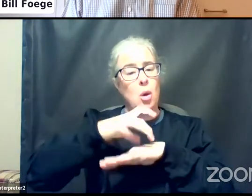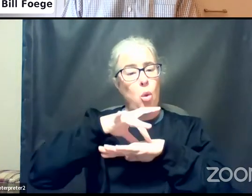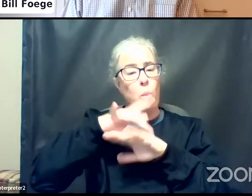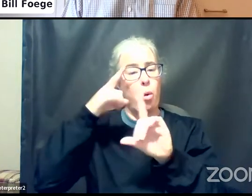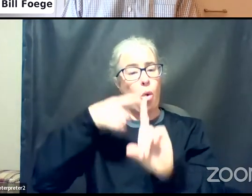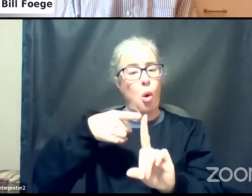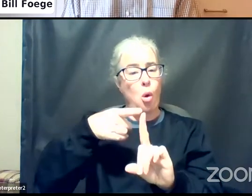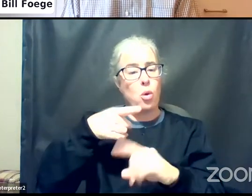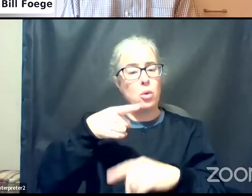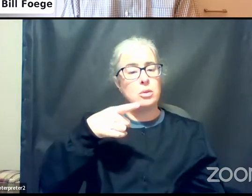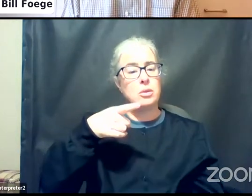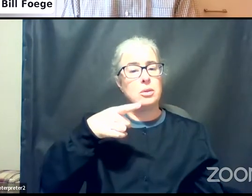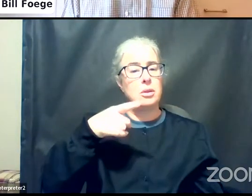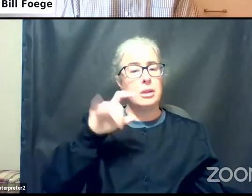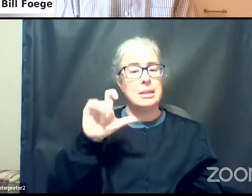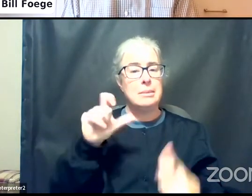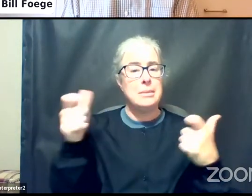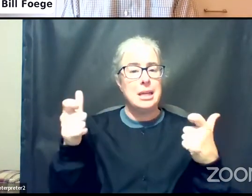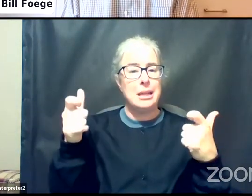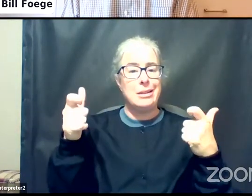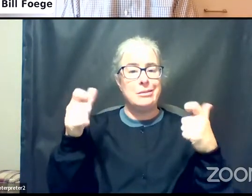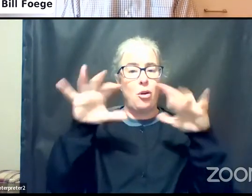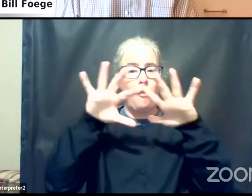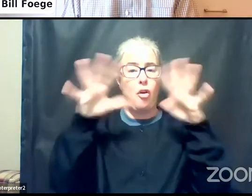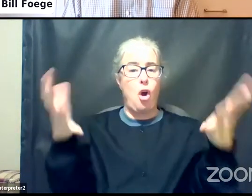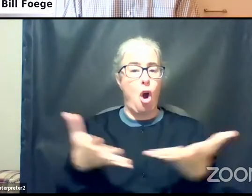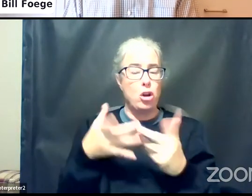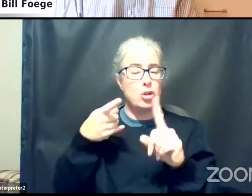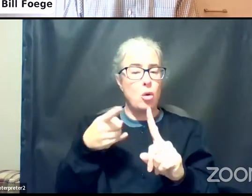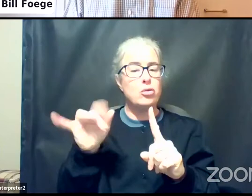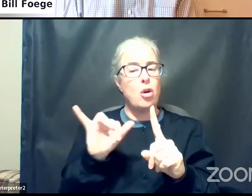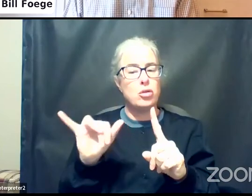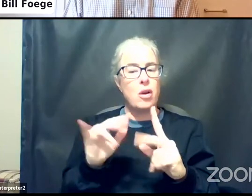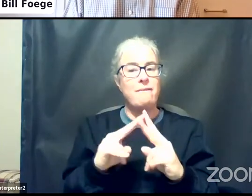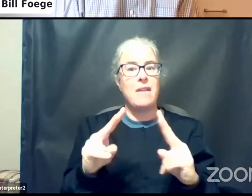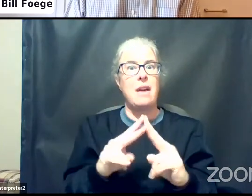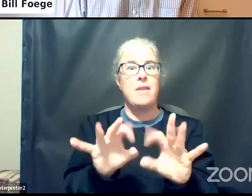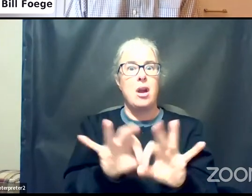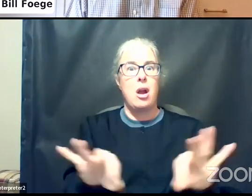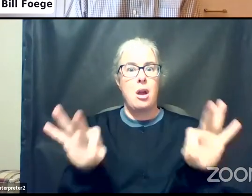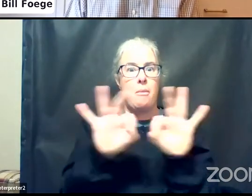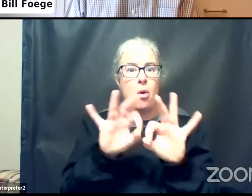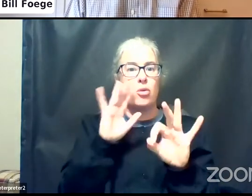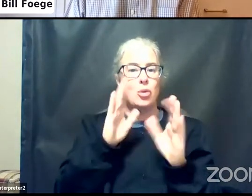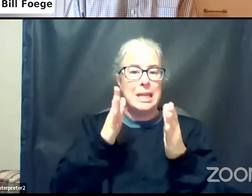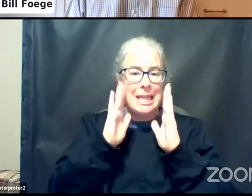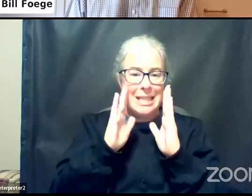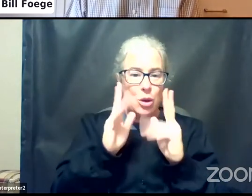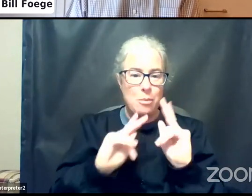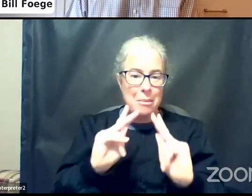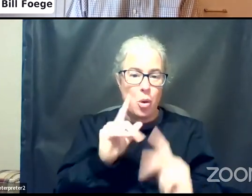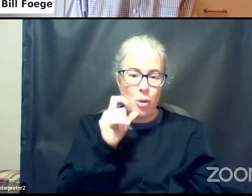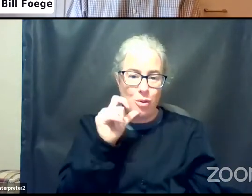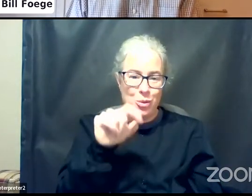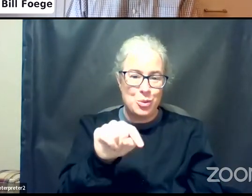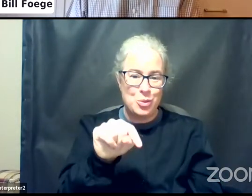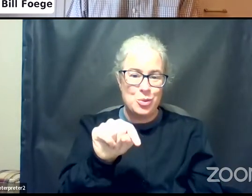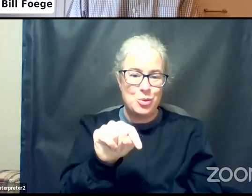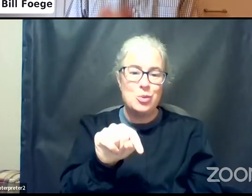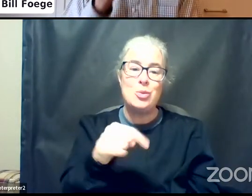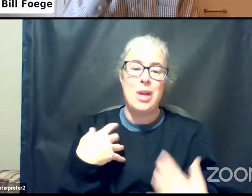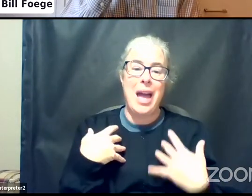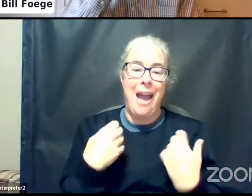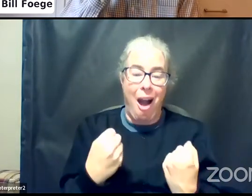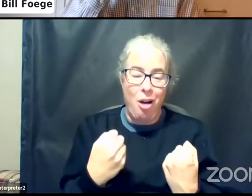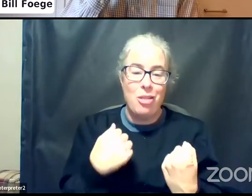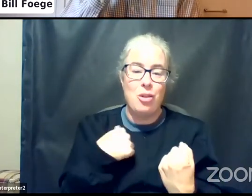goals and these you know big overarching goals you know it's also very important to listen to the people who you know whose